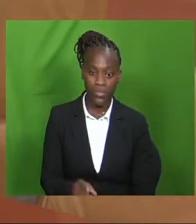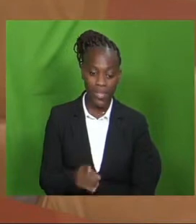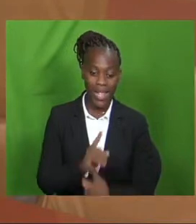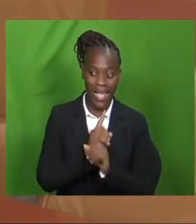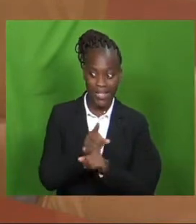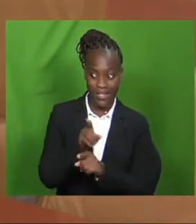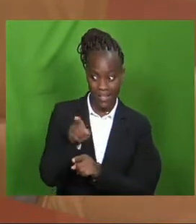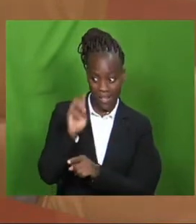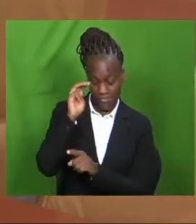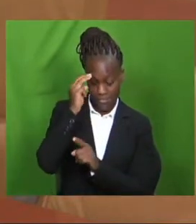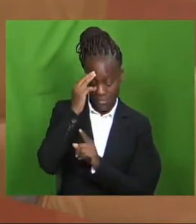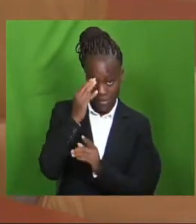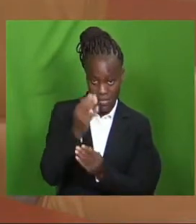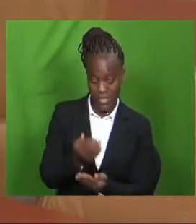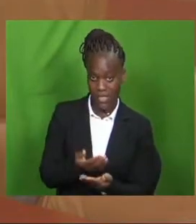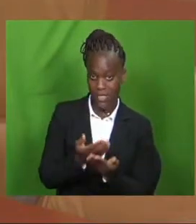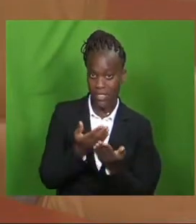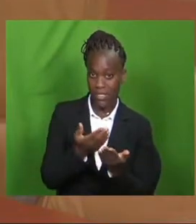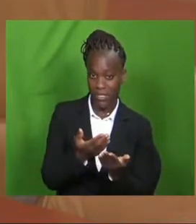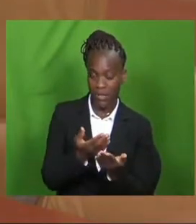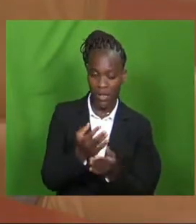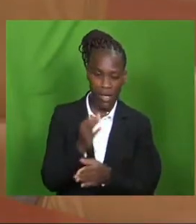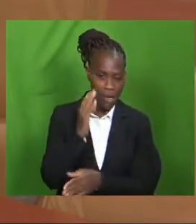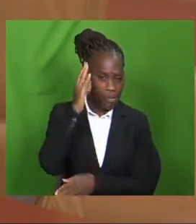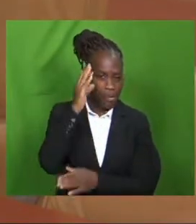the Minister under the future program,